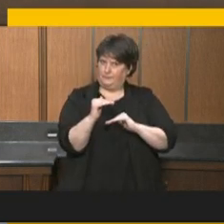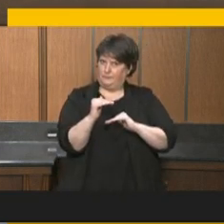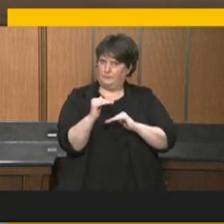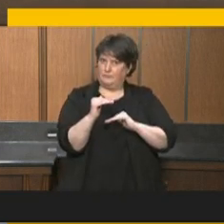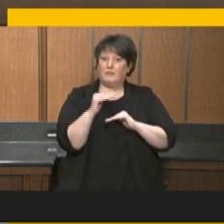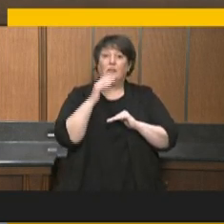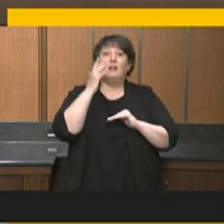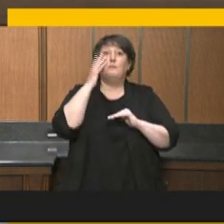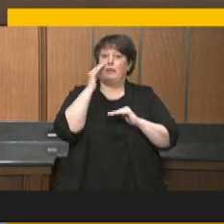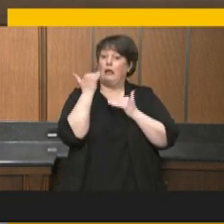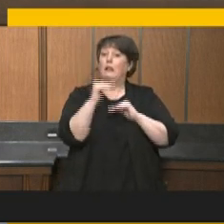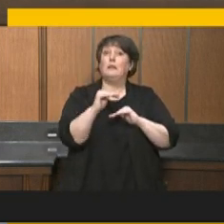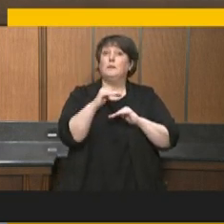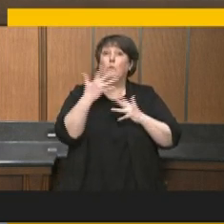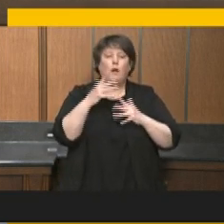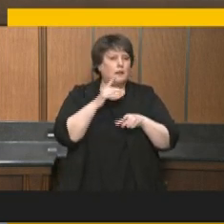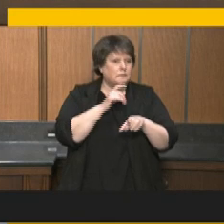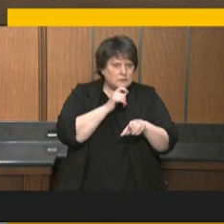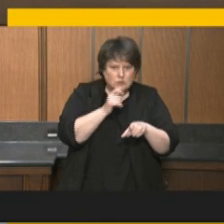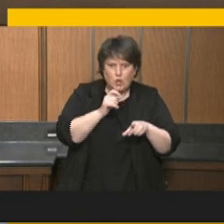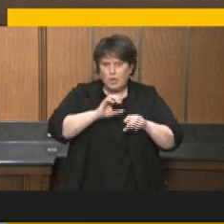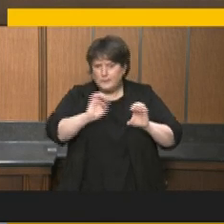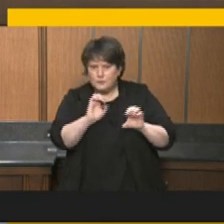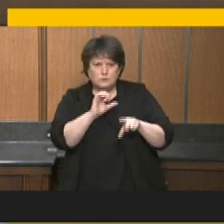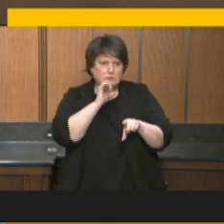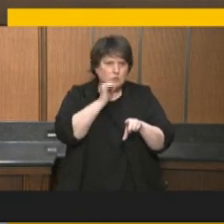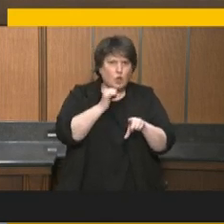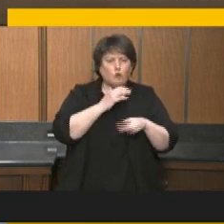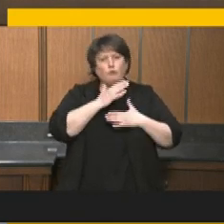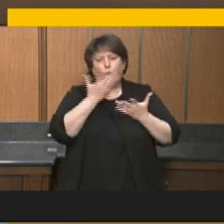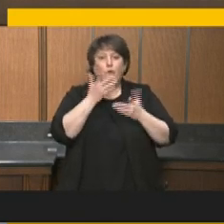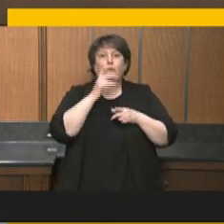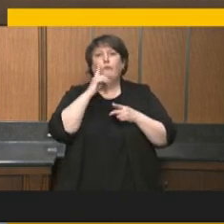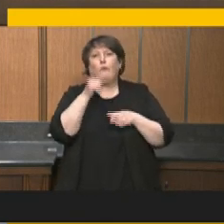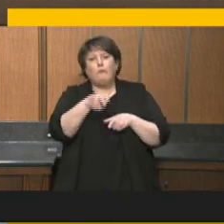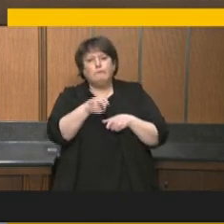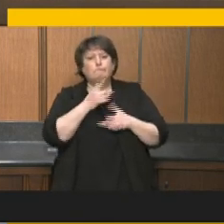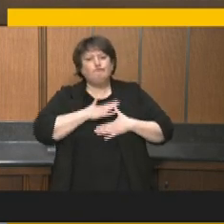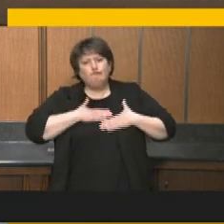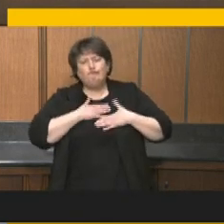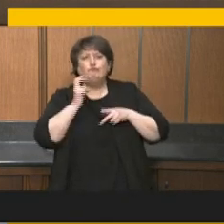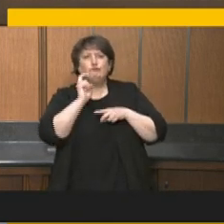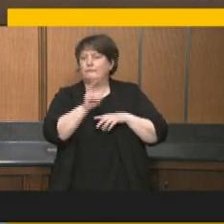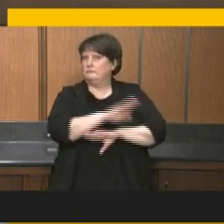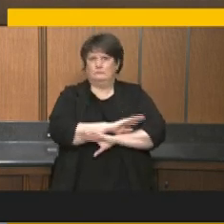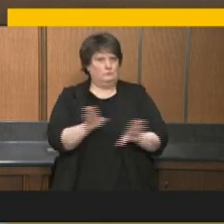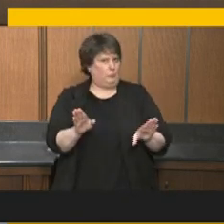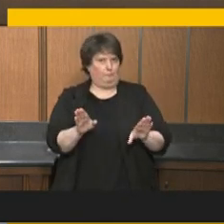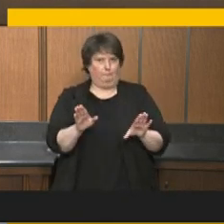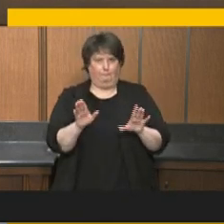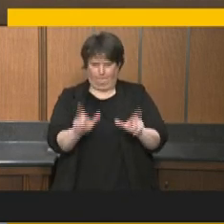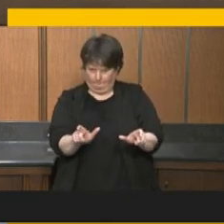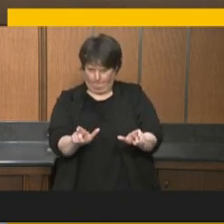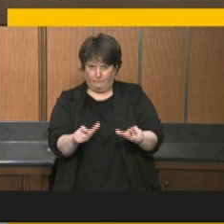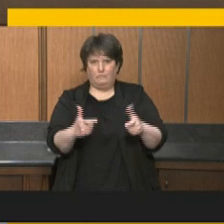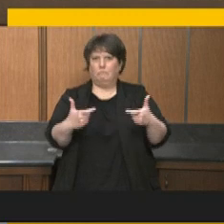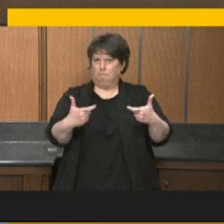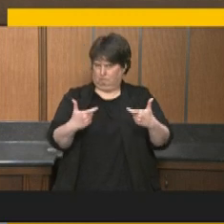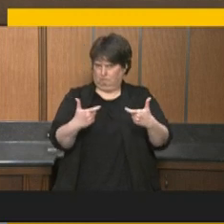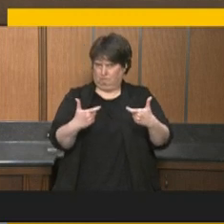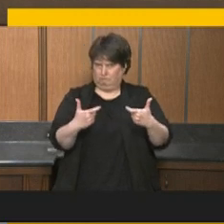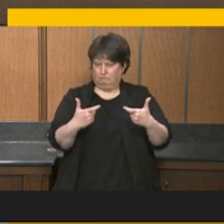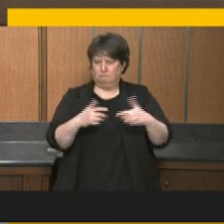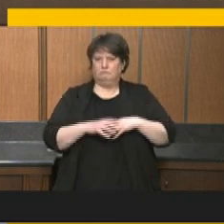discretionary, non-essential purposes, for example, tourism and recreation. That travel will not be permitted.